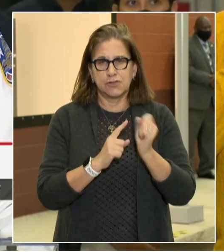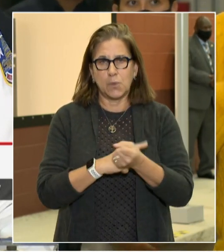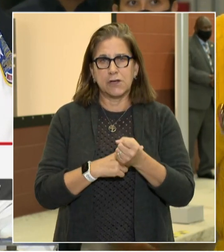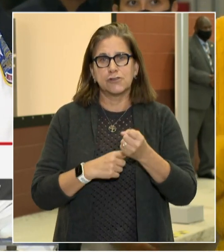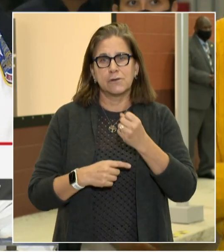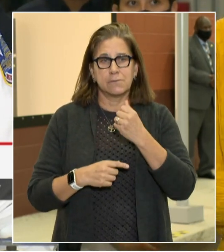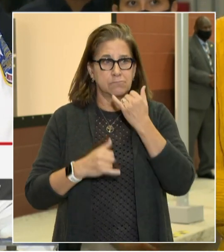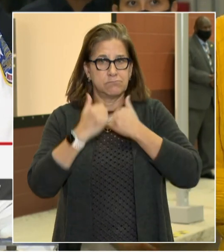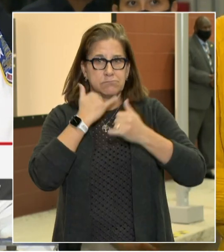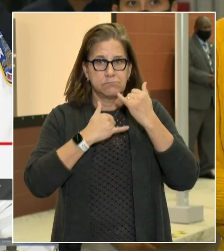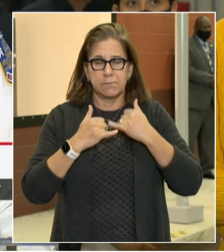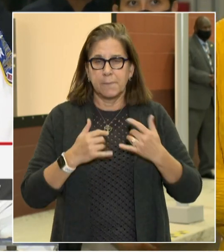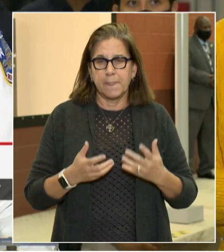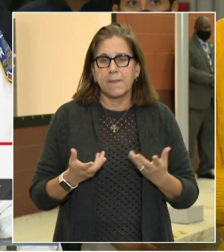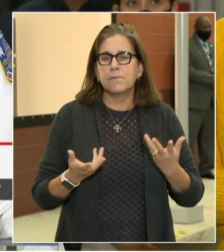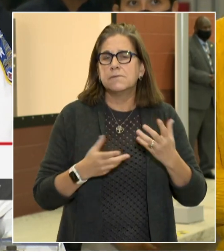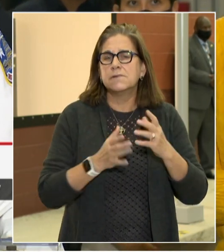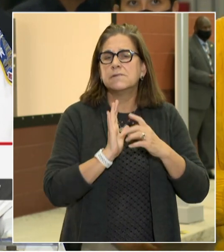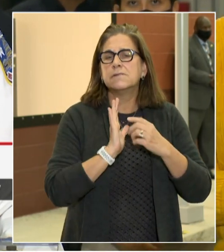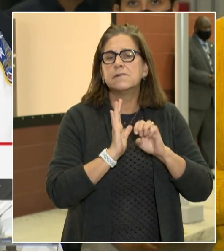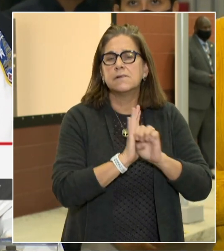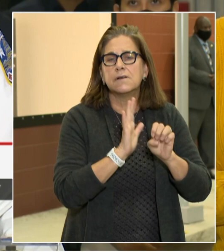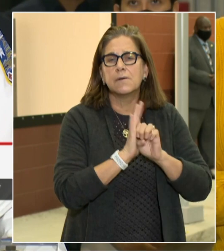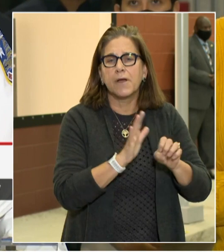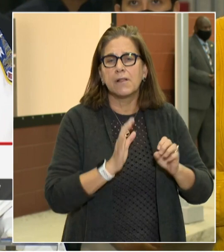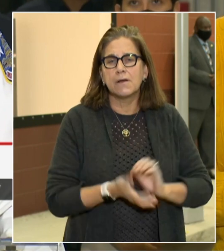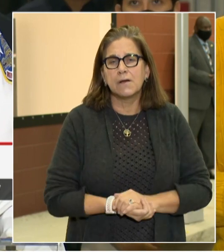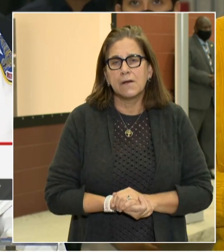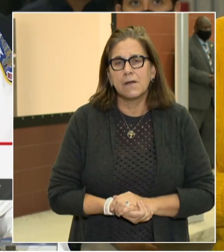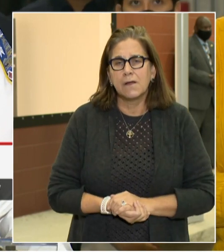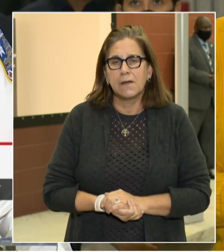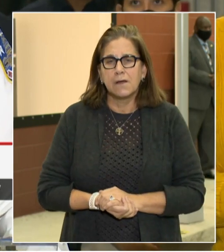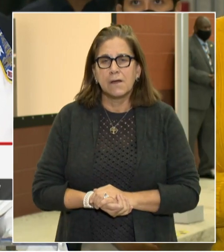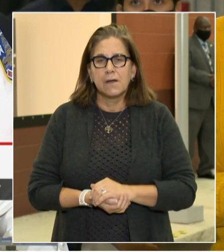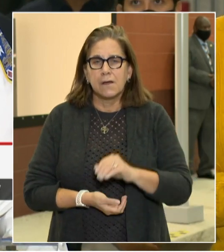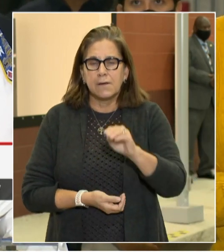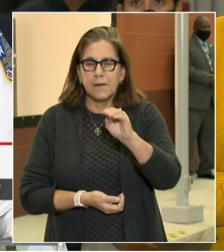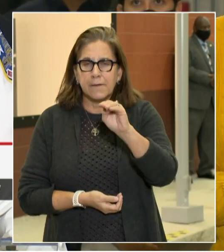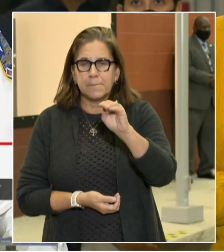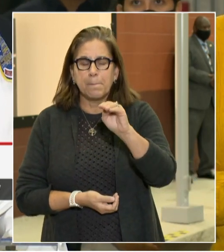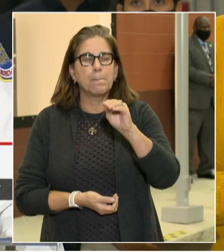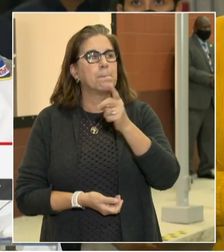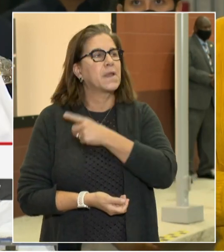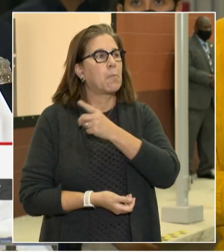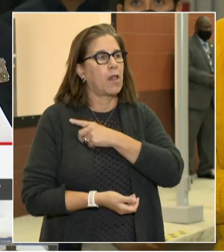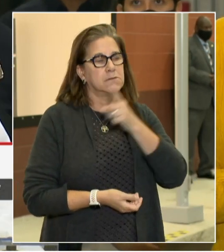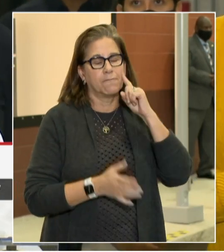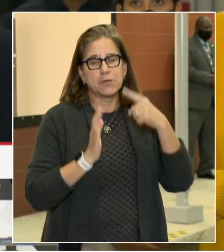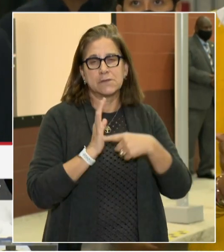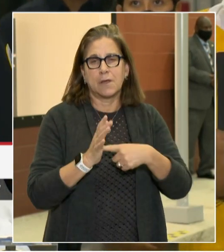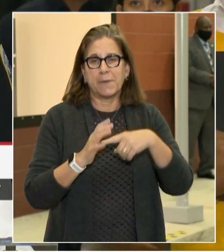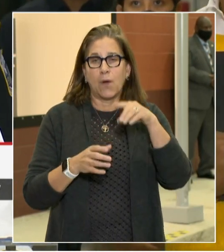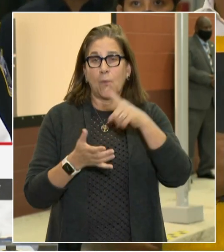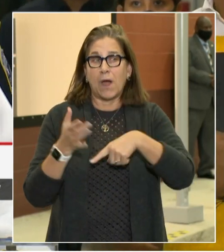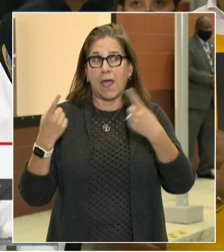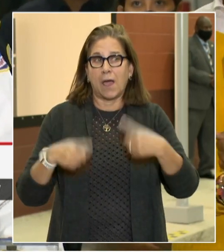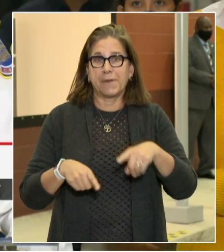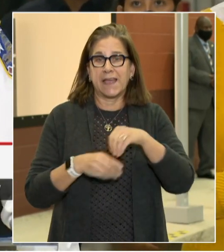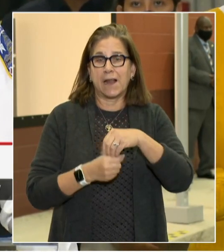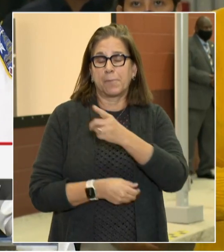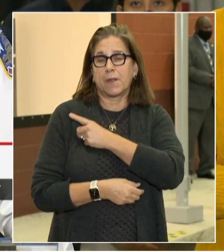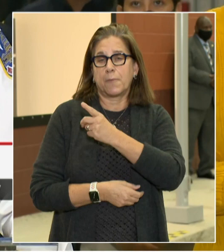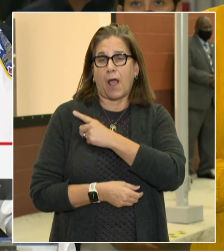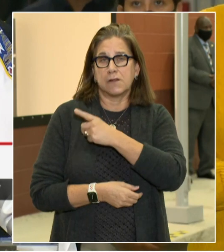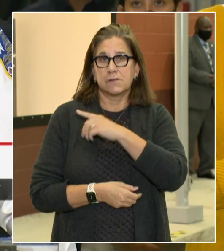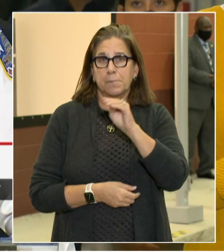like Minneapolis, where we saw the unfortunate murder of George Floyd. Had other police officers stepped in, perhaps